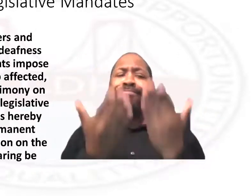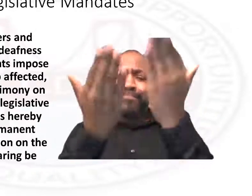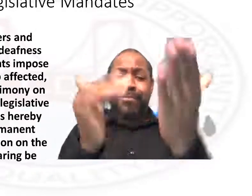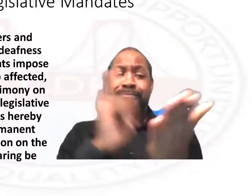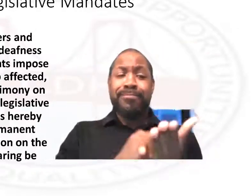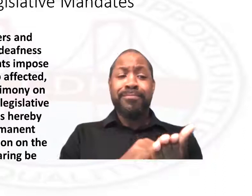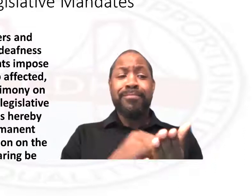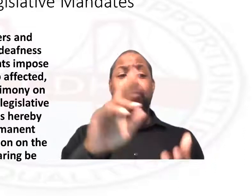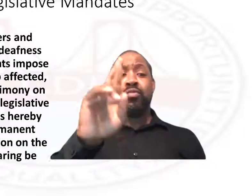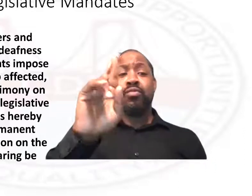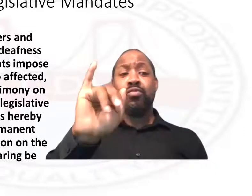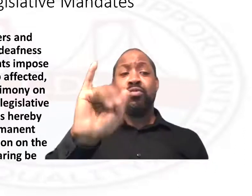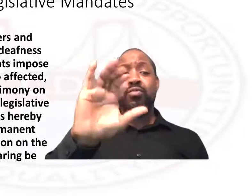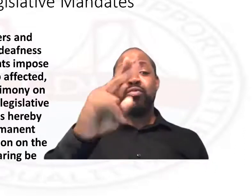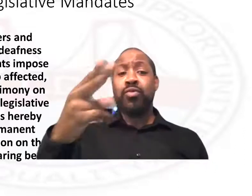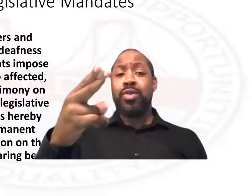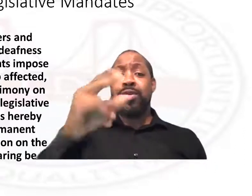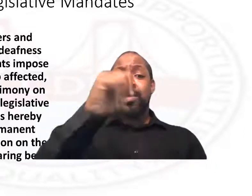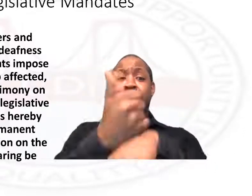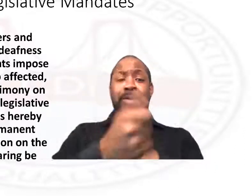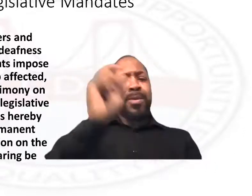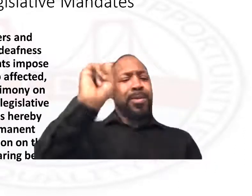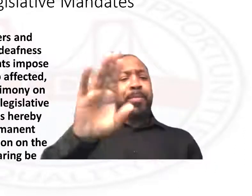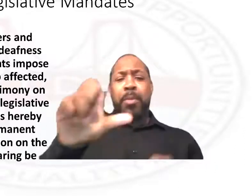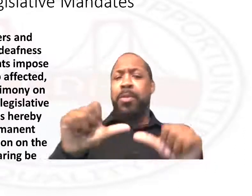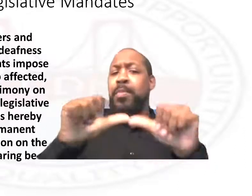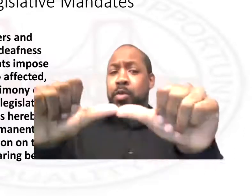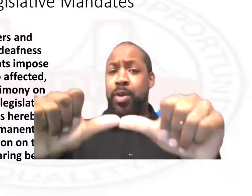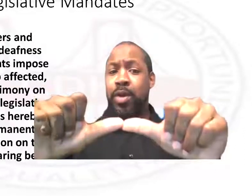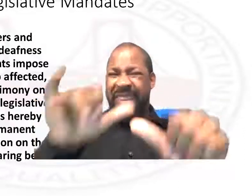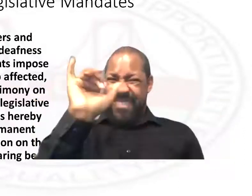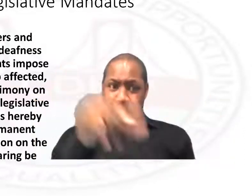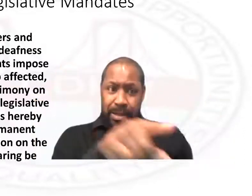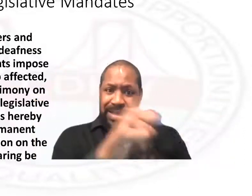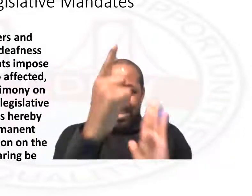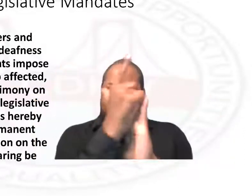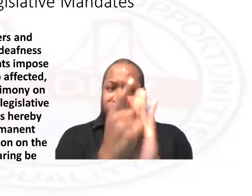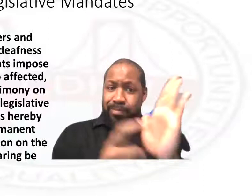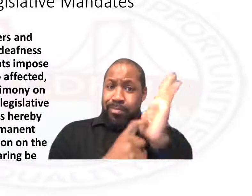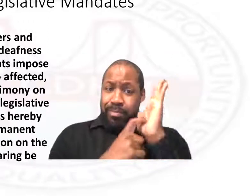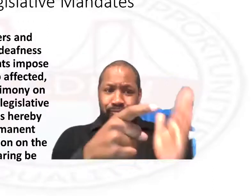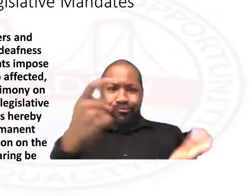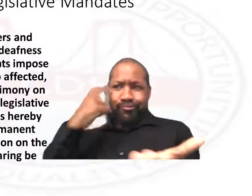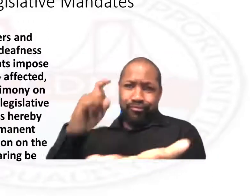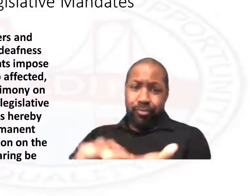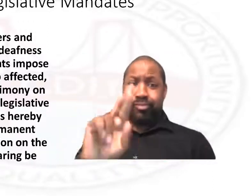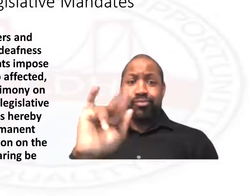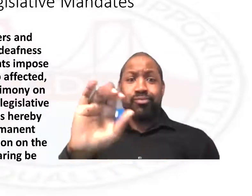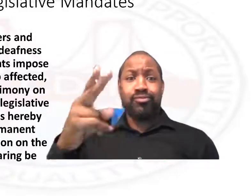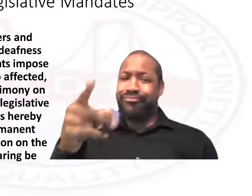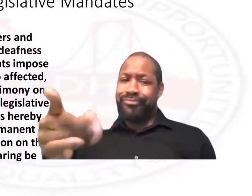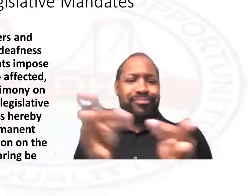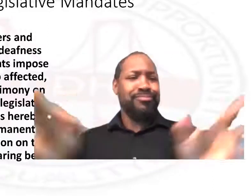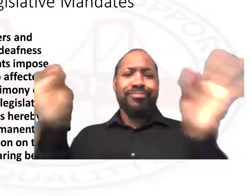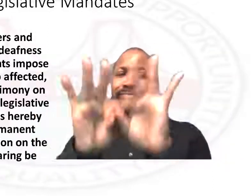on deafness received by a legislative study commission, it is hereby proposed that a permanent Rhode Island Commission of the Deaf and Hard of